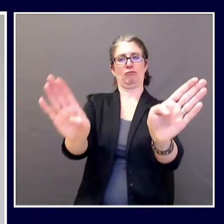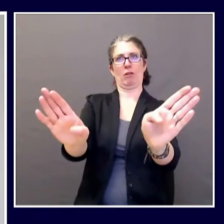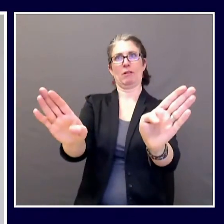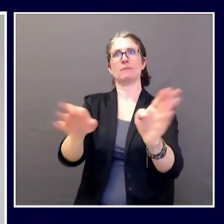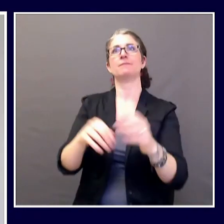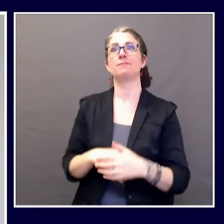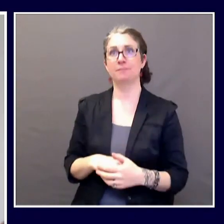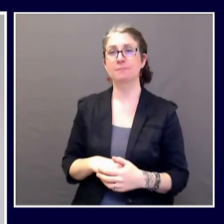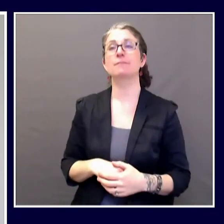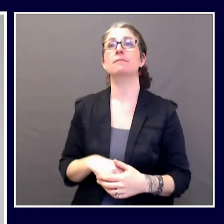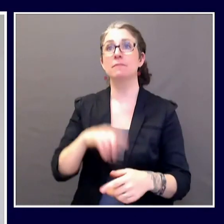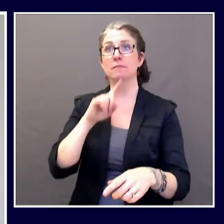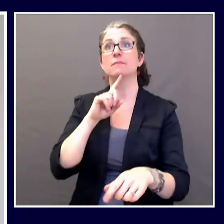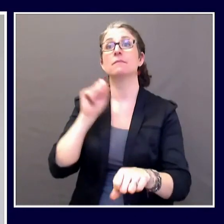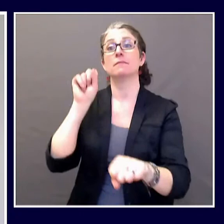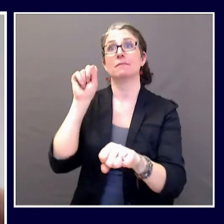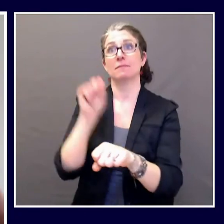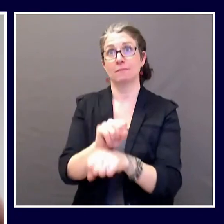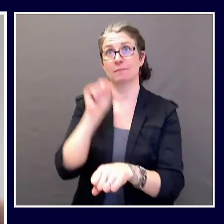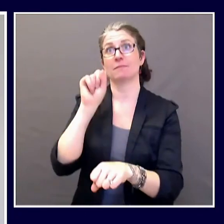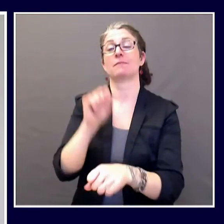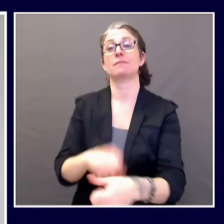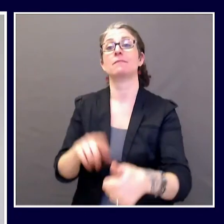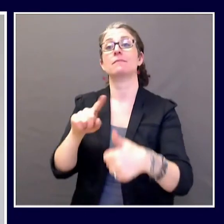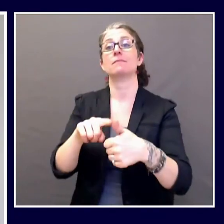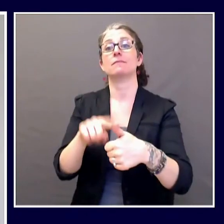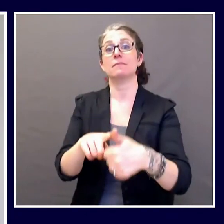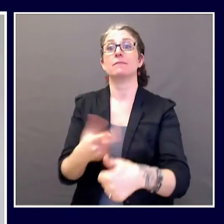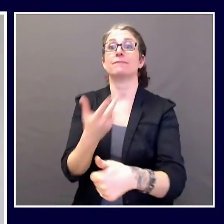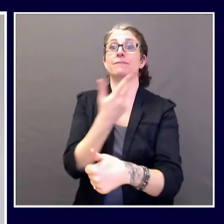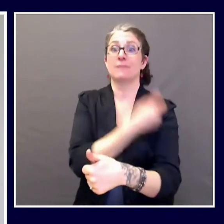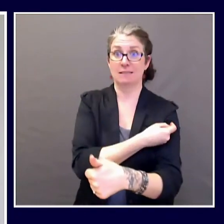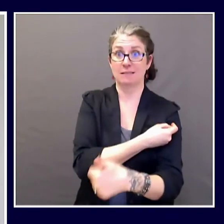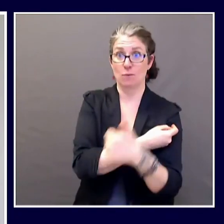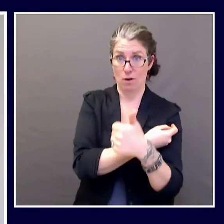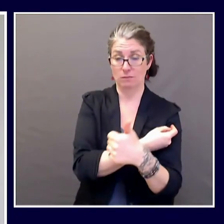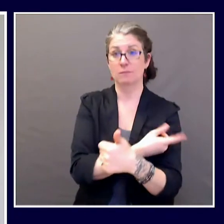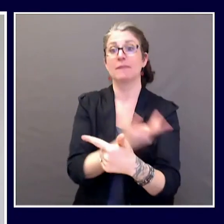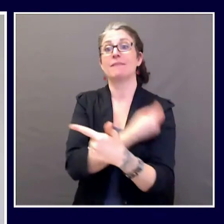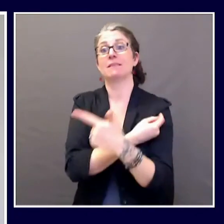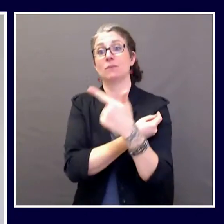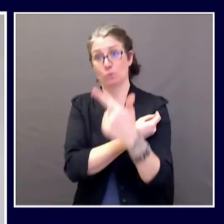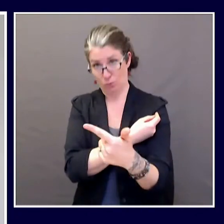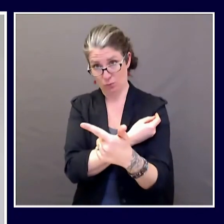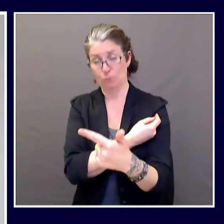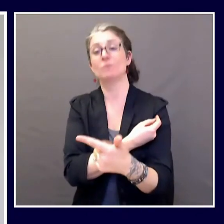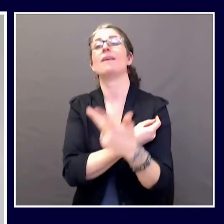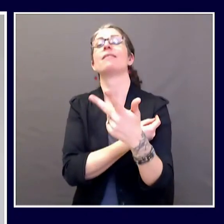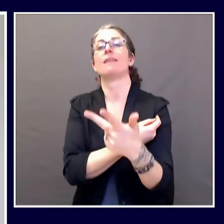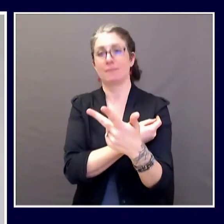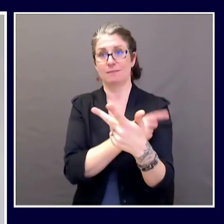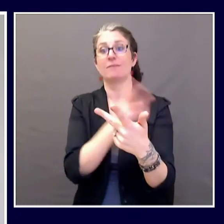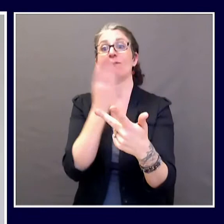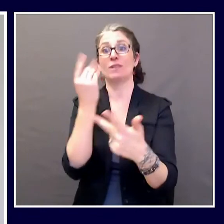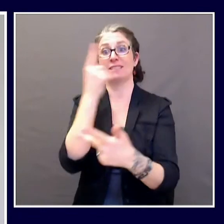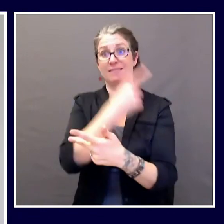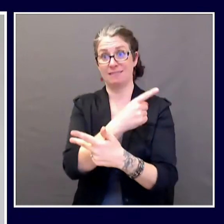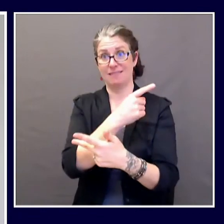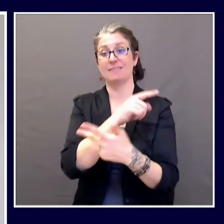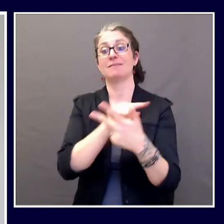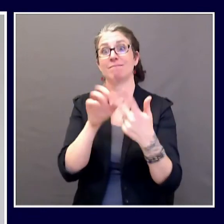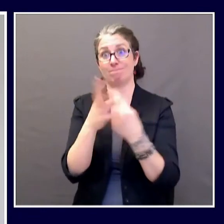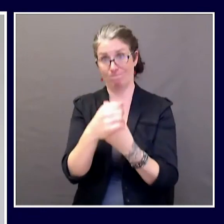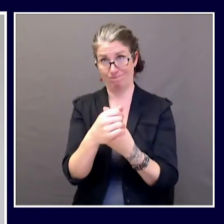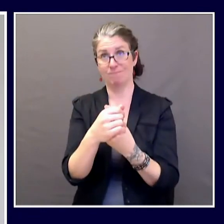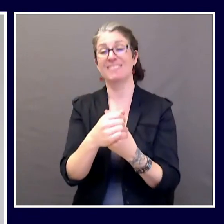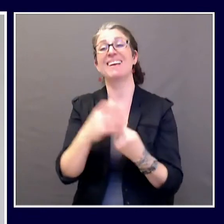people out of the hospital and keeping them alive. And as a result, certainly someone who's vaccinated should feel free to gather in a private residence